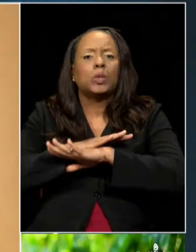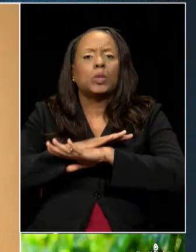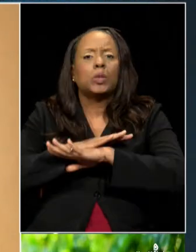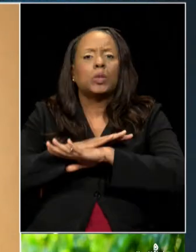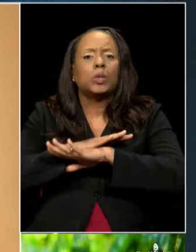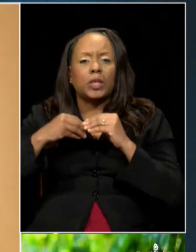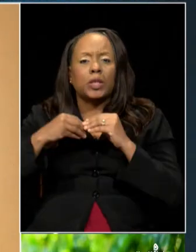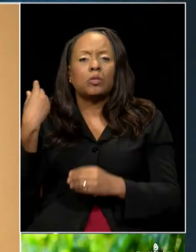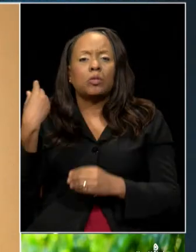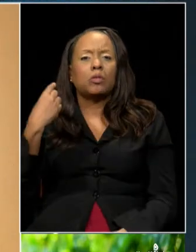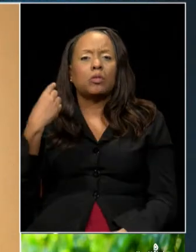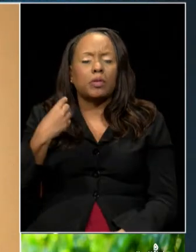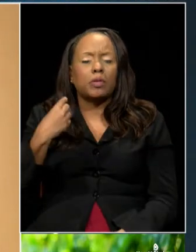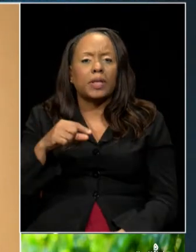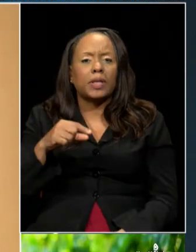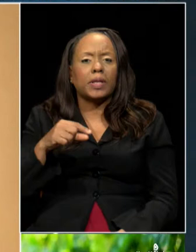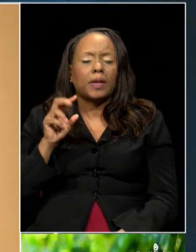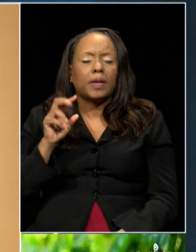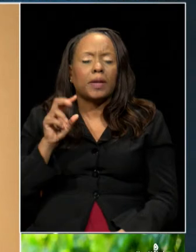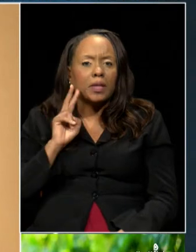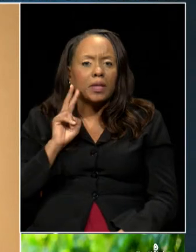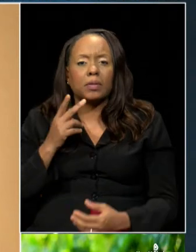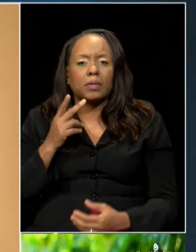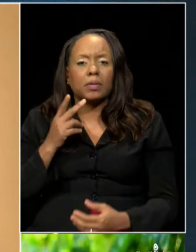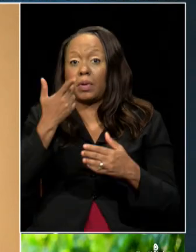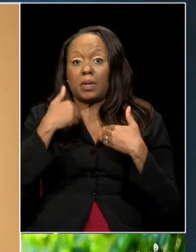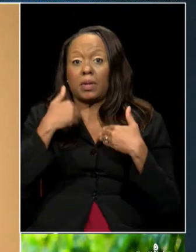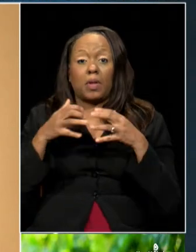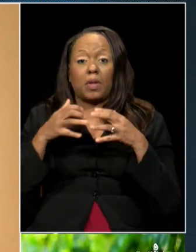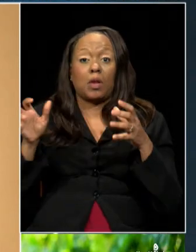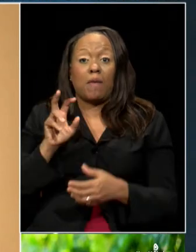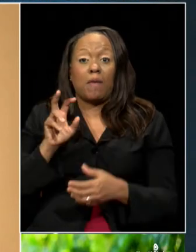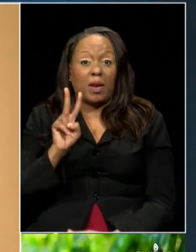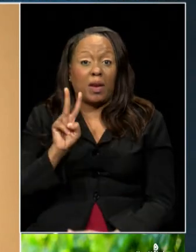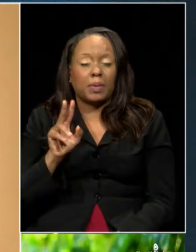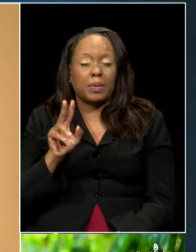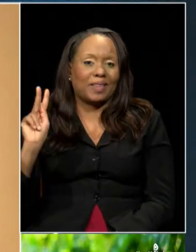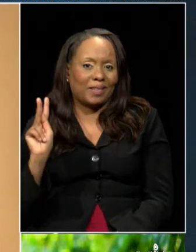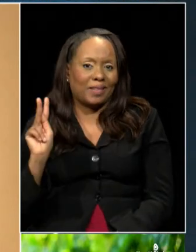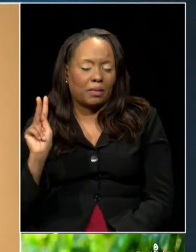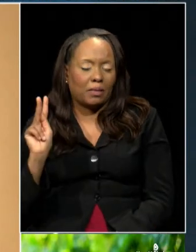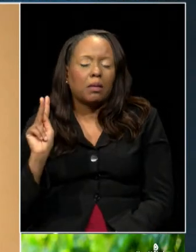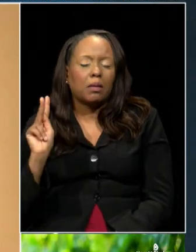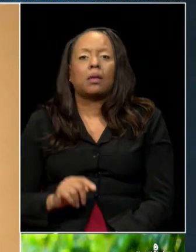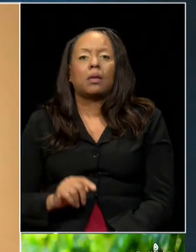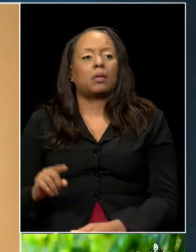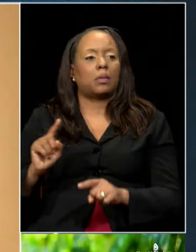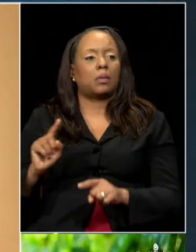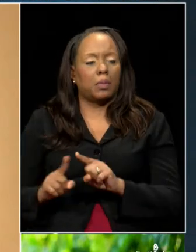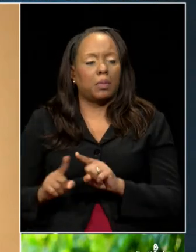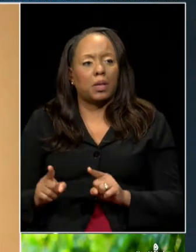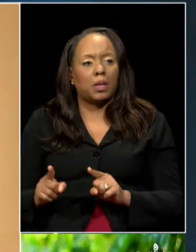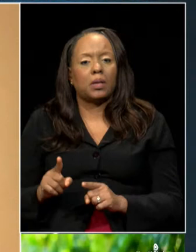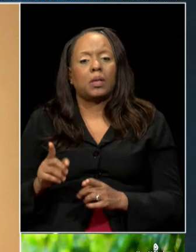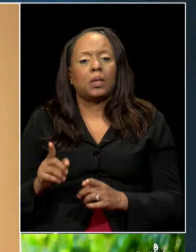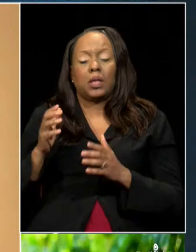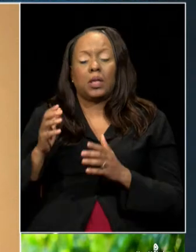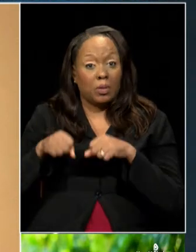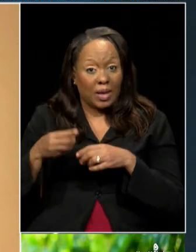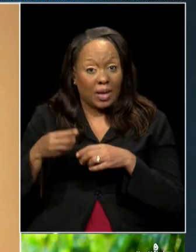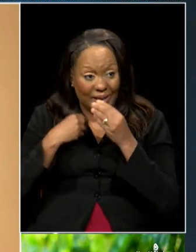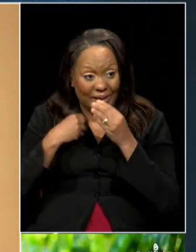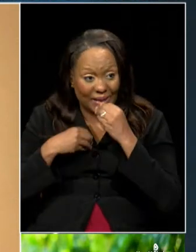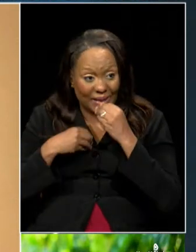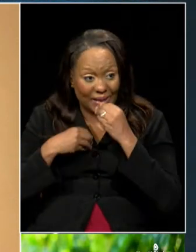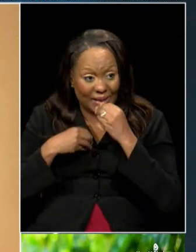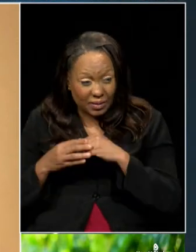amounts of vitamin K, et cetera. My recommendation now is to just be consistent with the amount because of